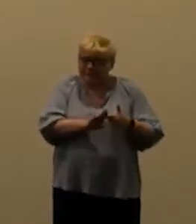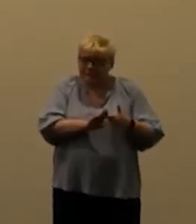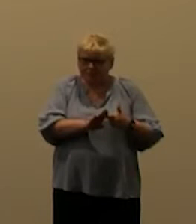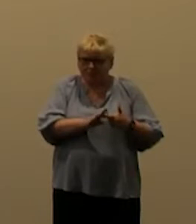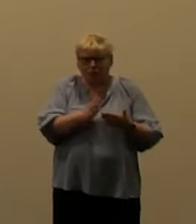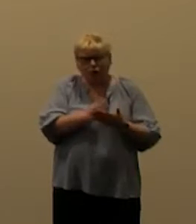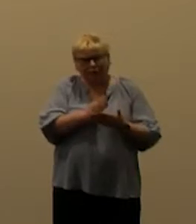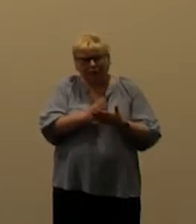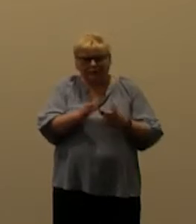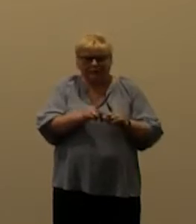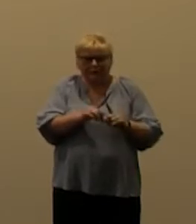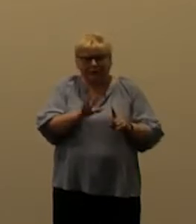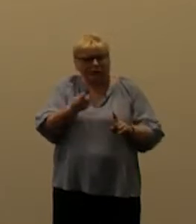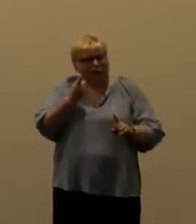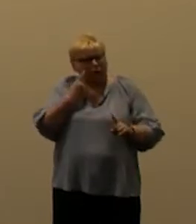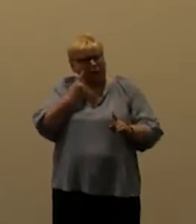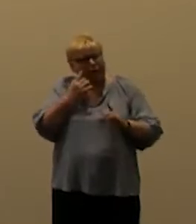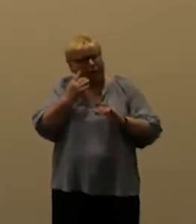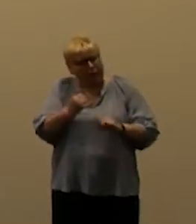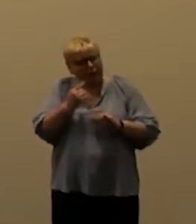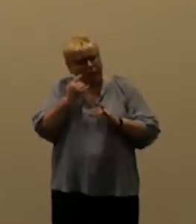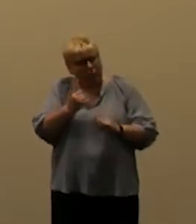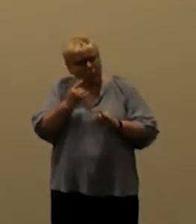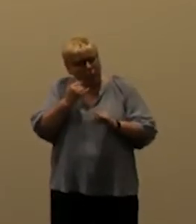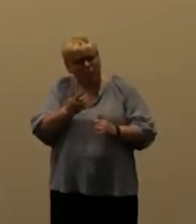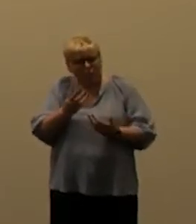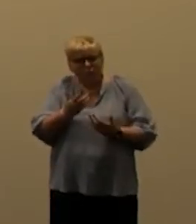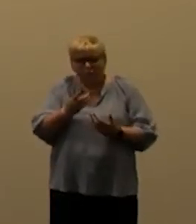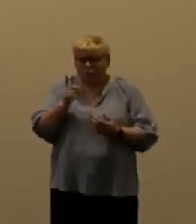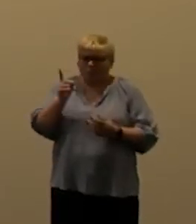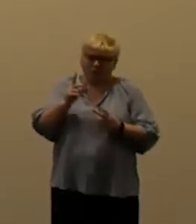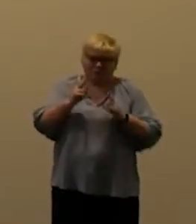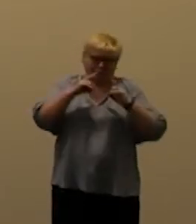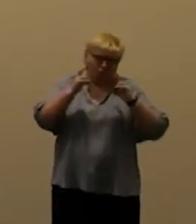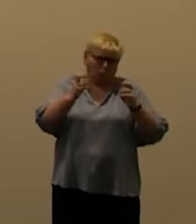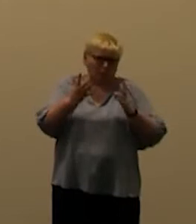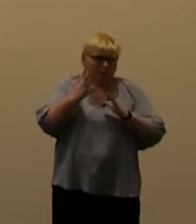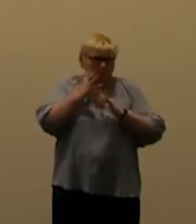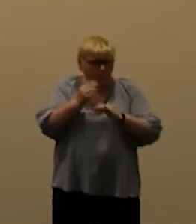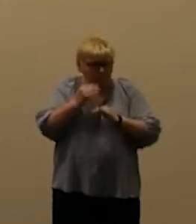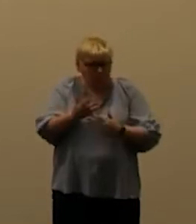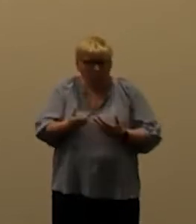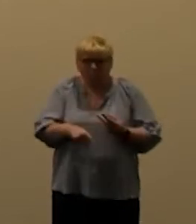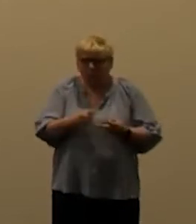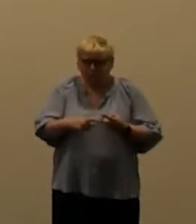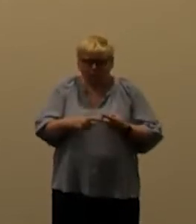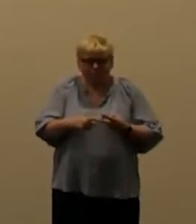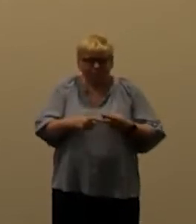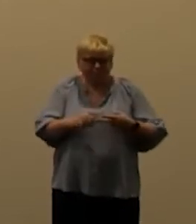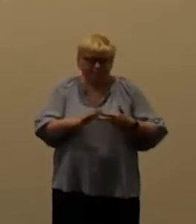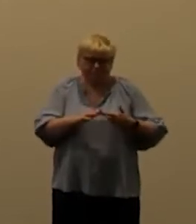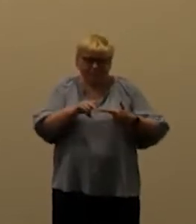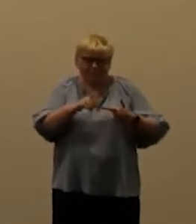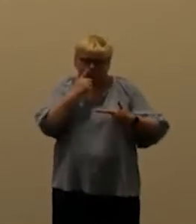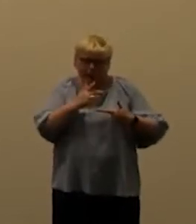kind of monitor. So we can apply and monitor. That's what it's called in terms of the technical terms. And basically, we can log any